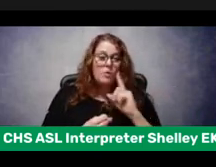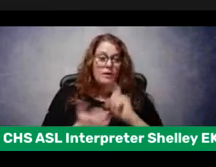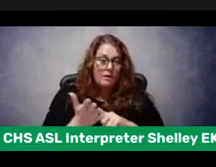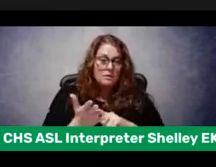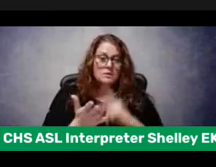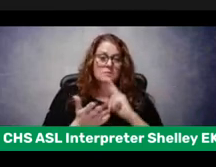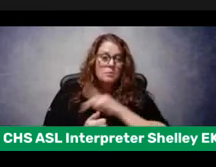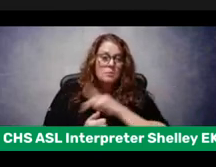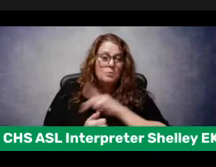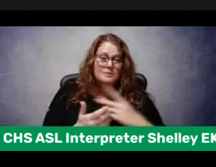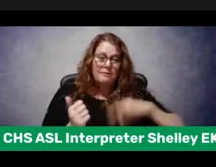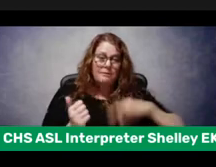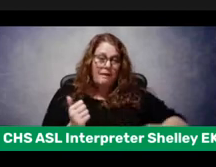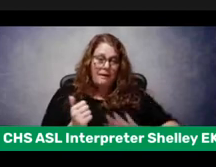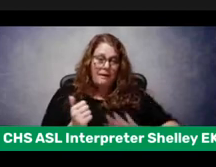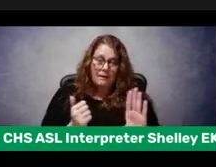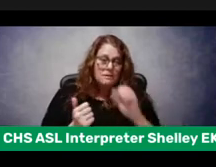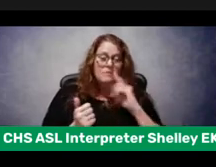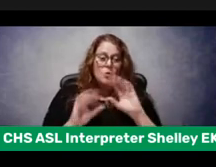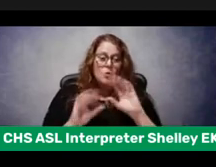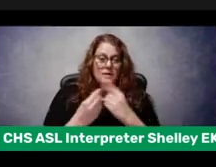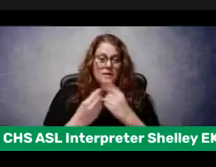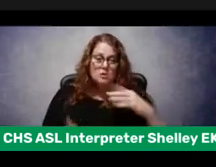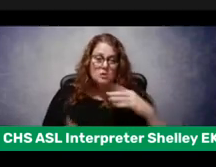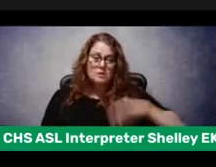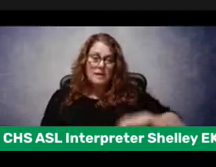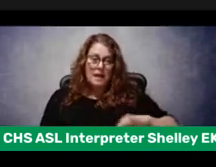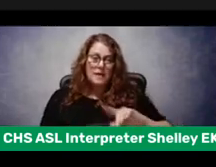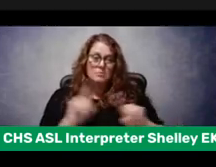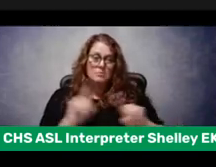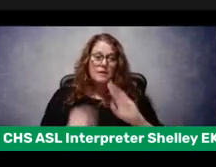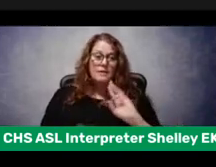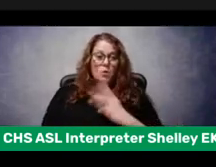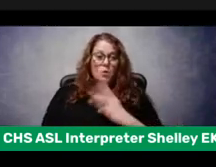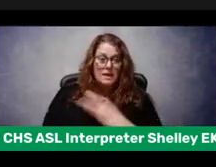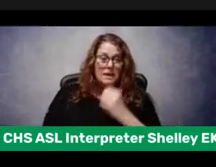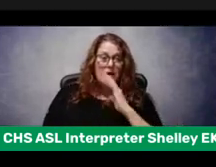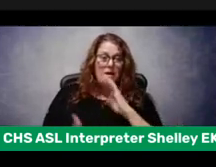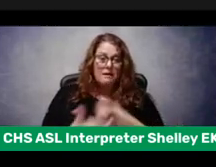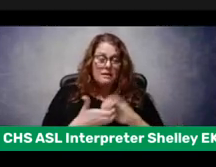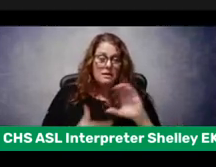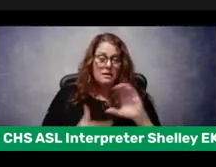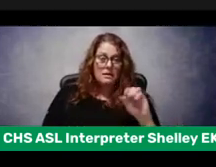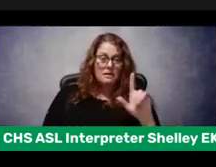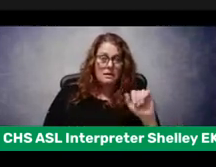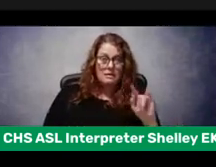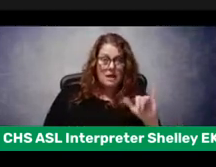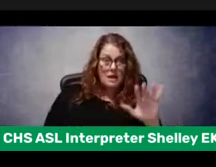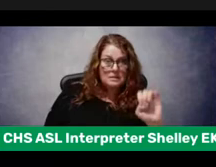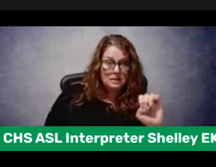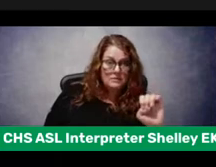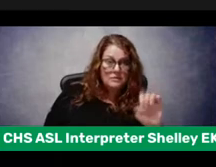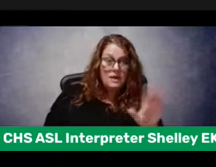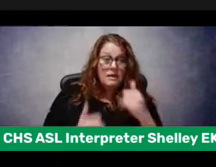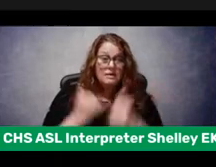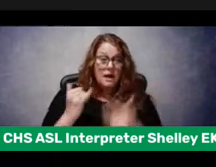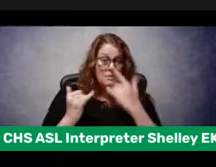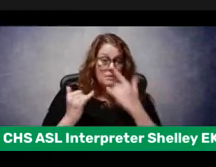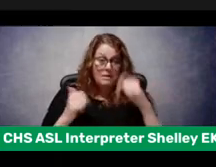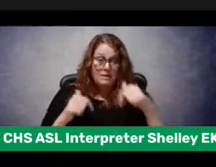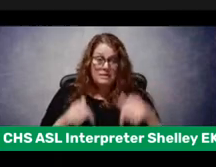personal gain, not for organizational gain, rather the we and the collective. And lastly, that because this is